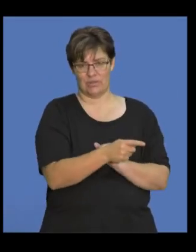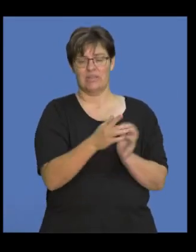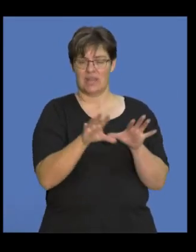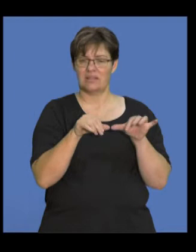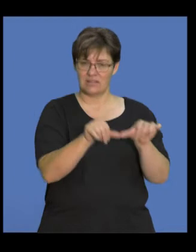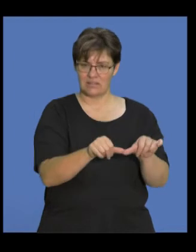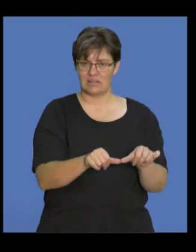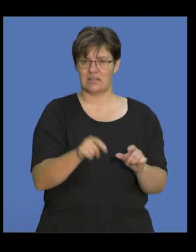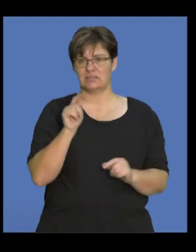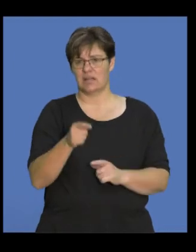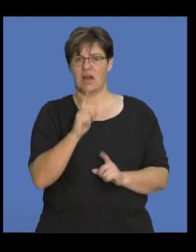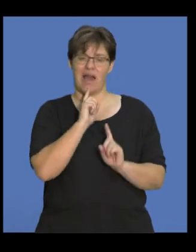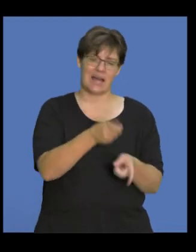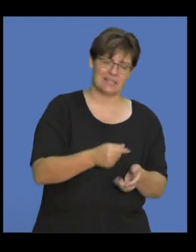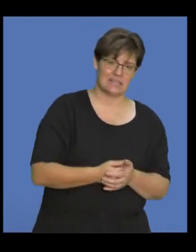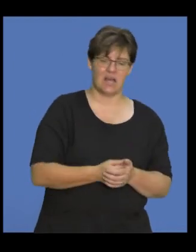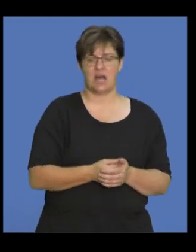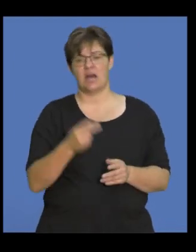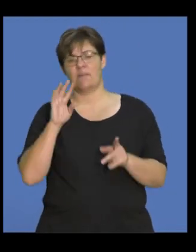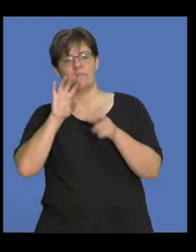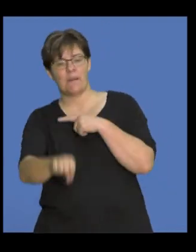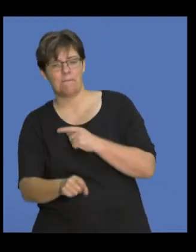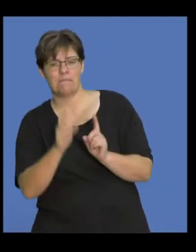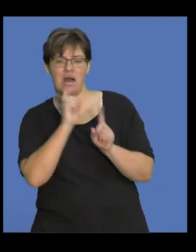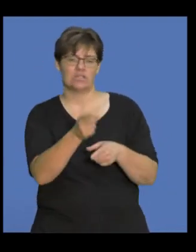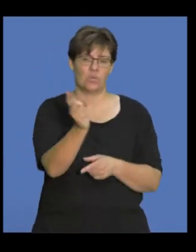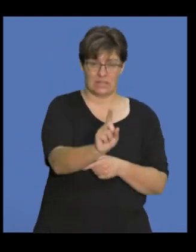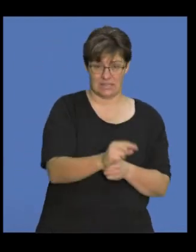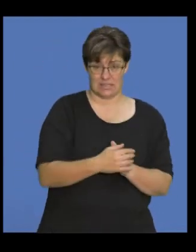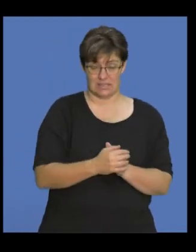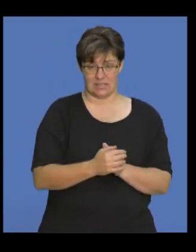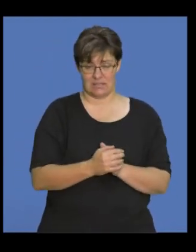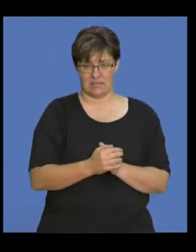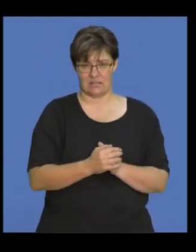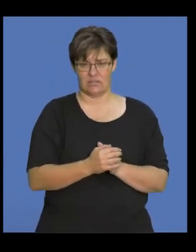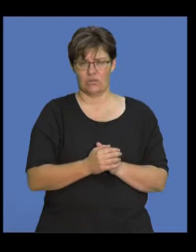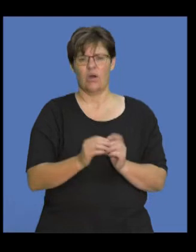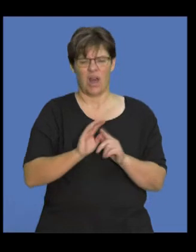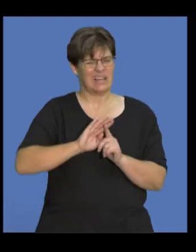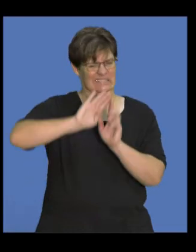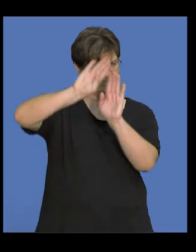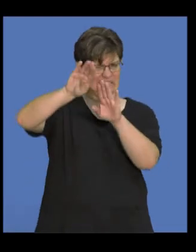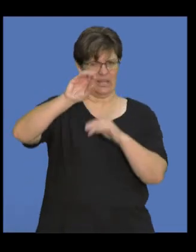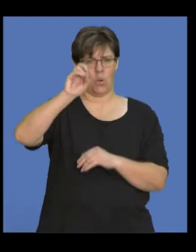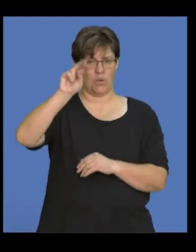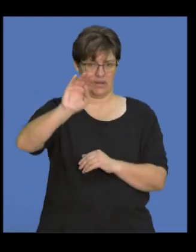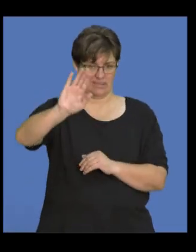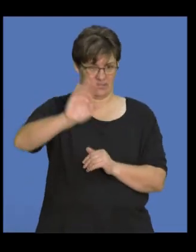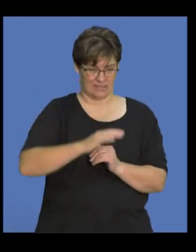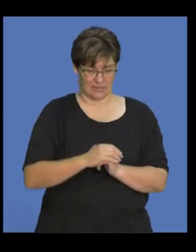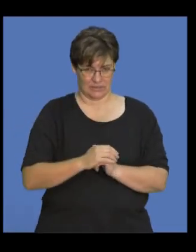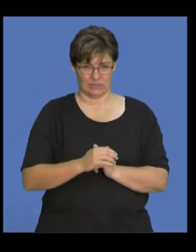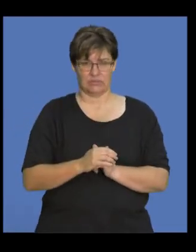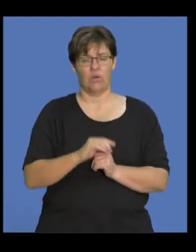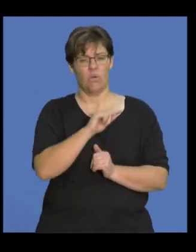keep on pressing things like answer, find out what the answer is, and all of that. So just try to run away from using the on